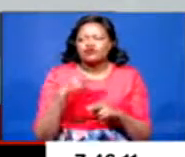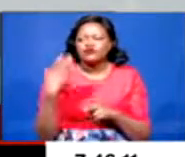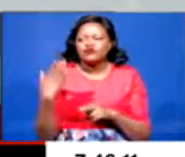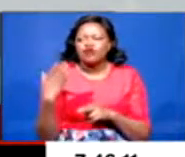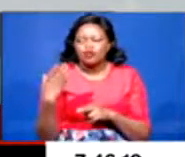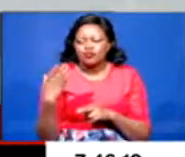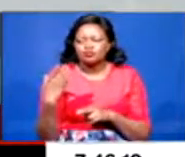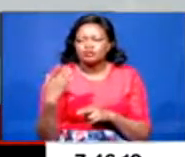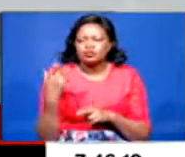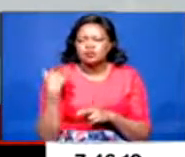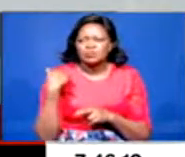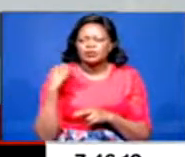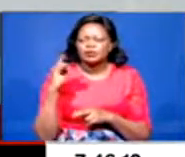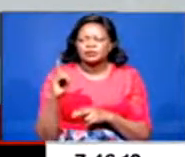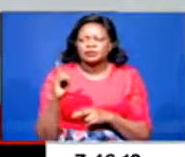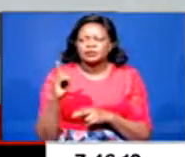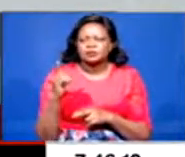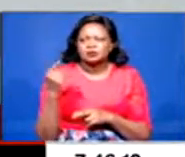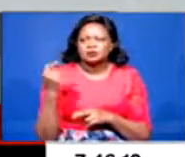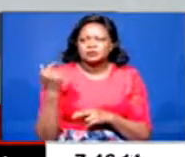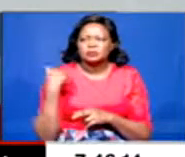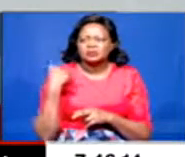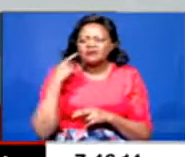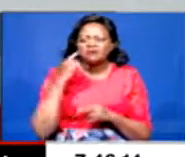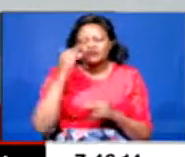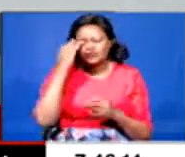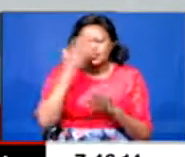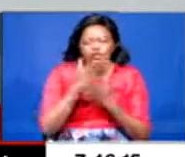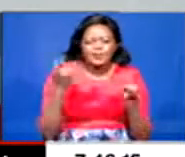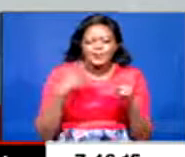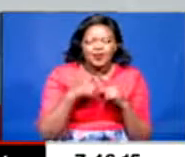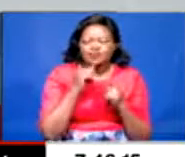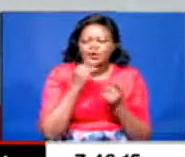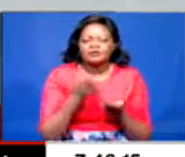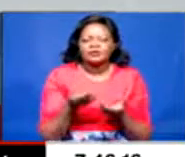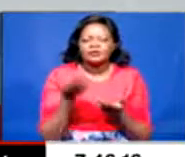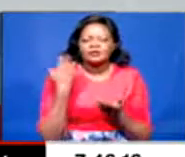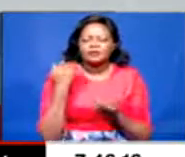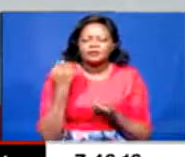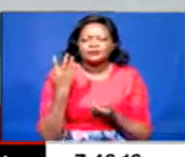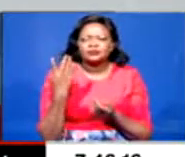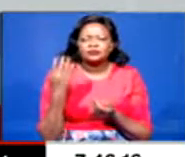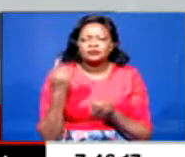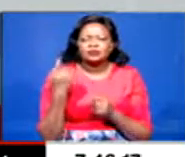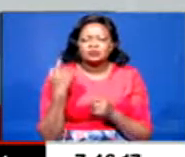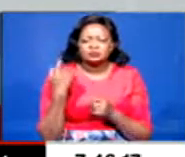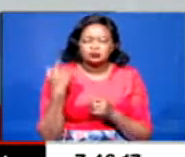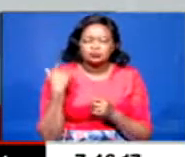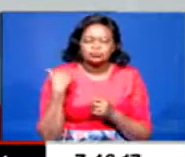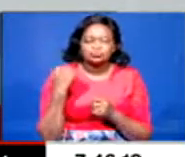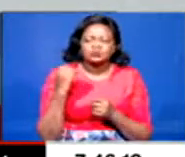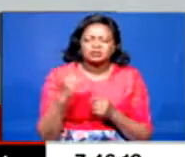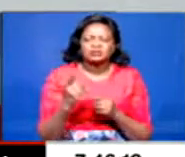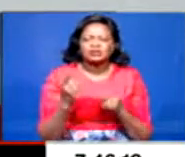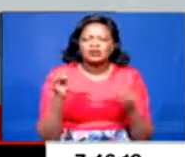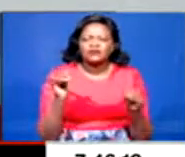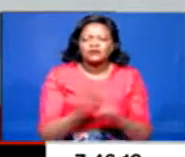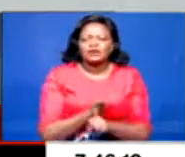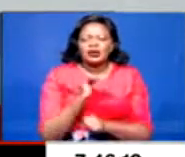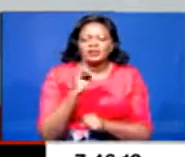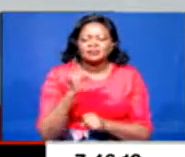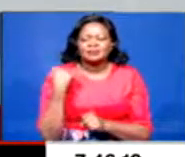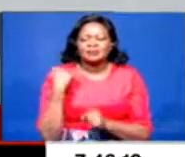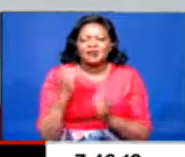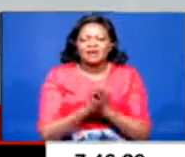number for identification. But now what they will have is not just the last 4 digits, they'll have your full ID number and your photo as part of the